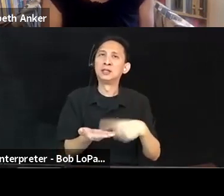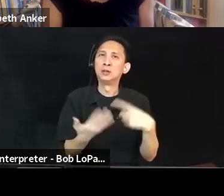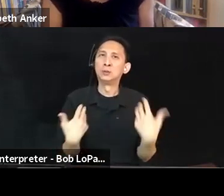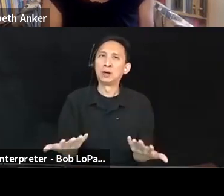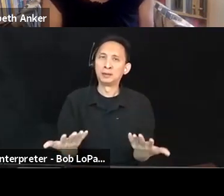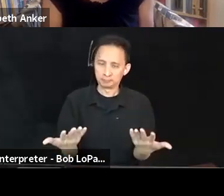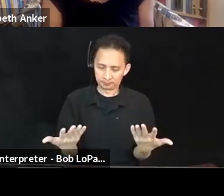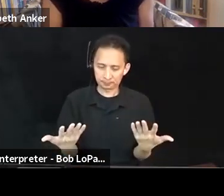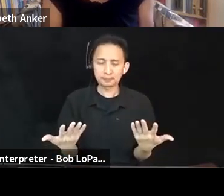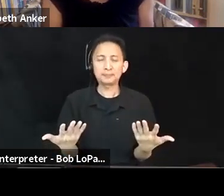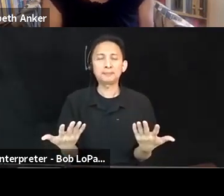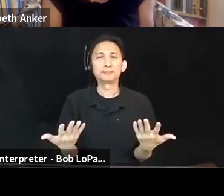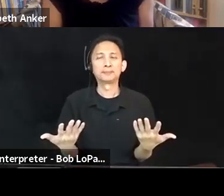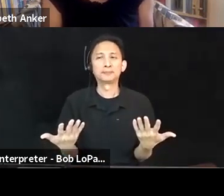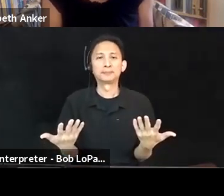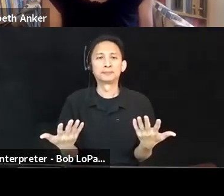drawing